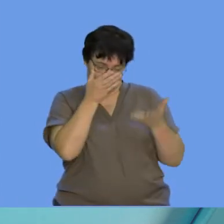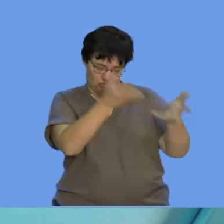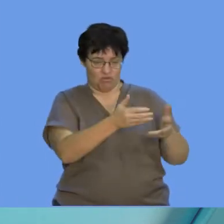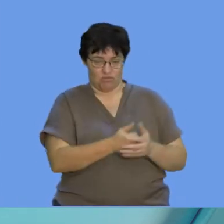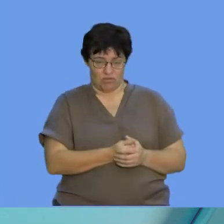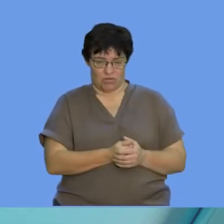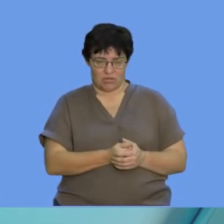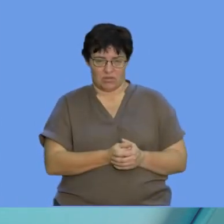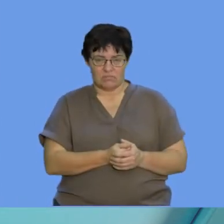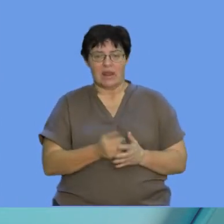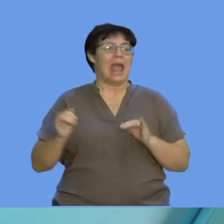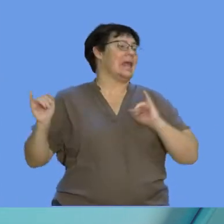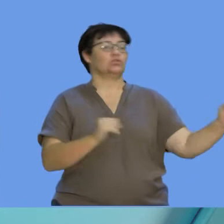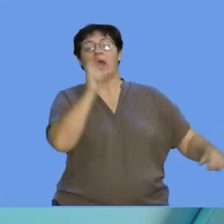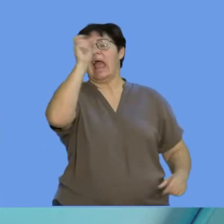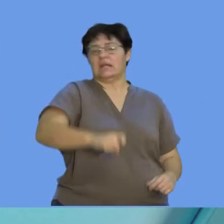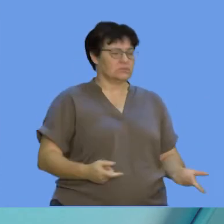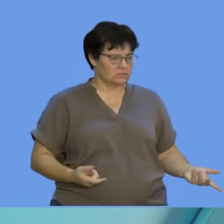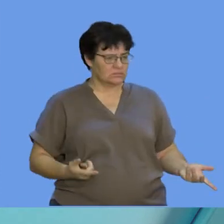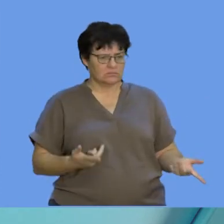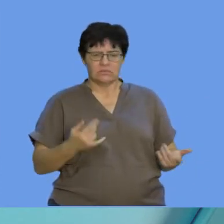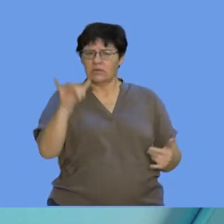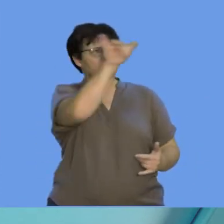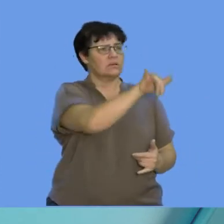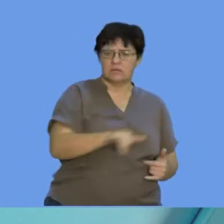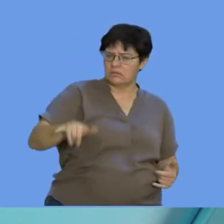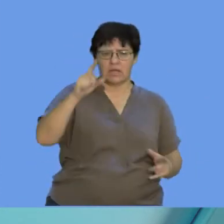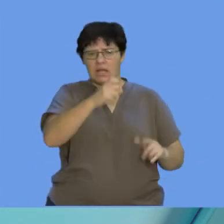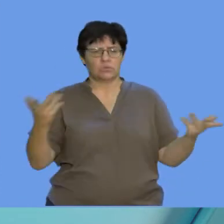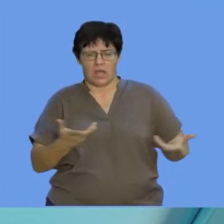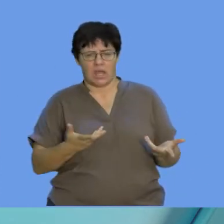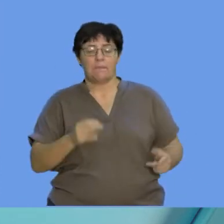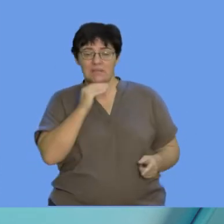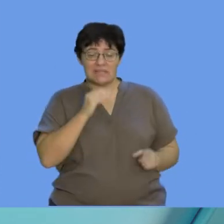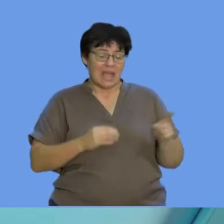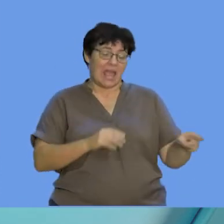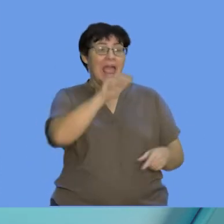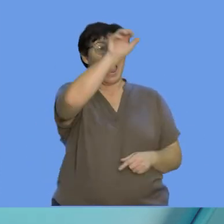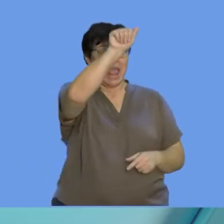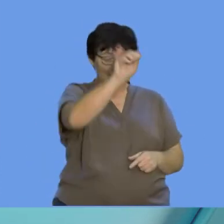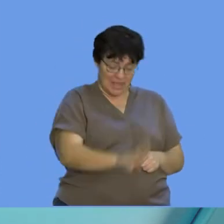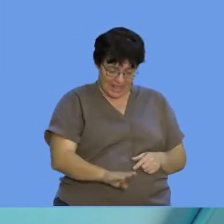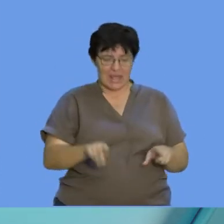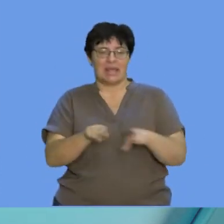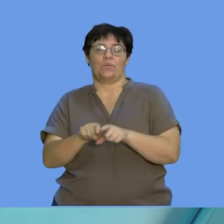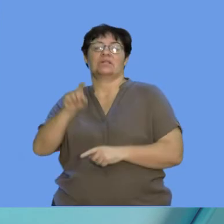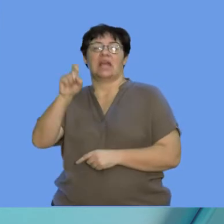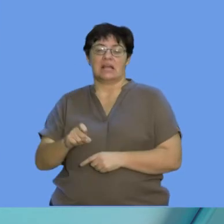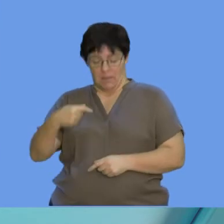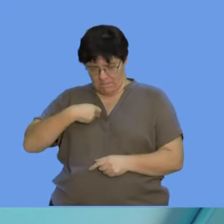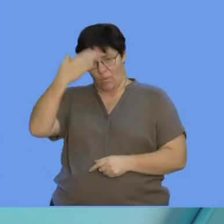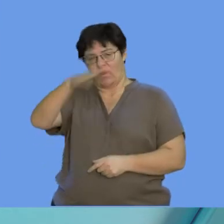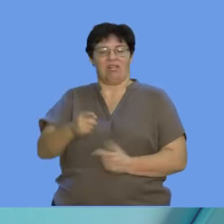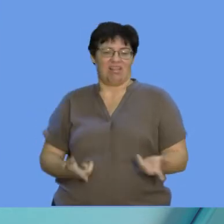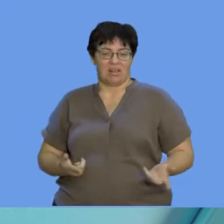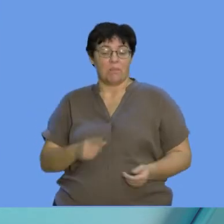let this be this. So you can't just introduce X out of the blue. You must tell me that let AB